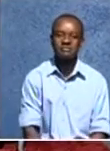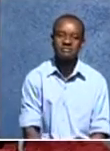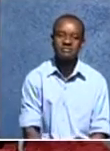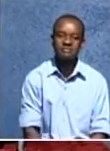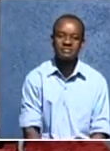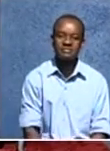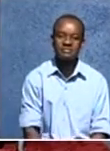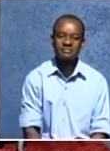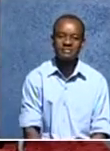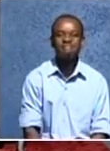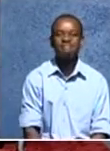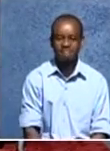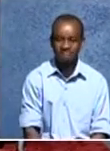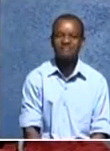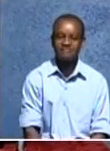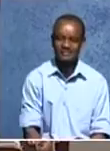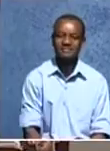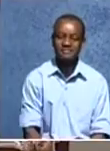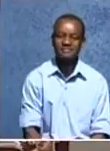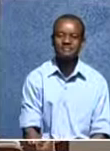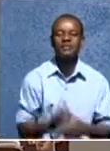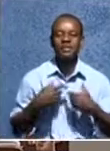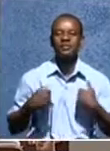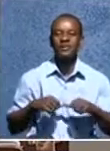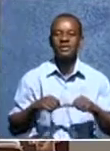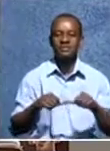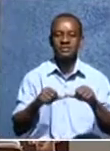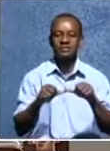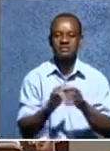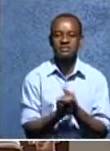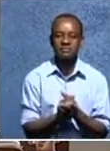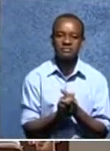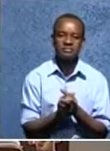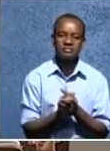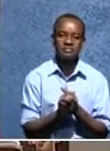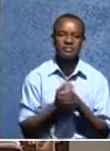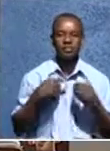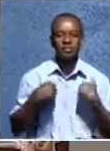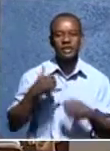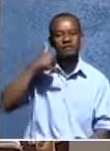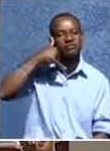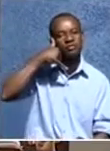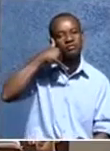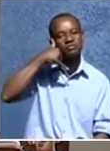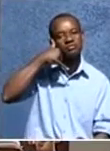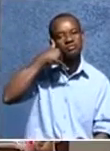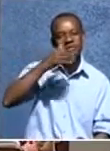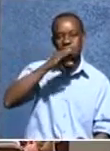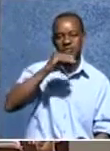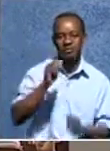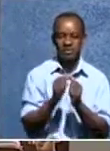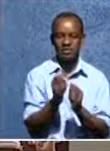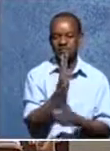to come to you, Mr. Nalweb. Maybe talk to us about the organizations that are actively involved in marketing Namibia,